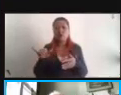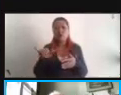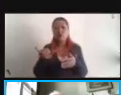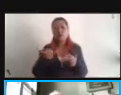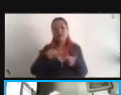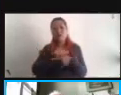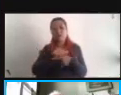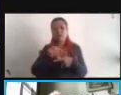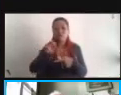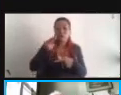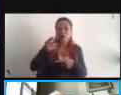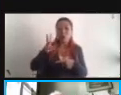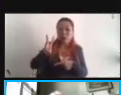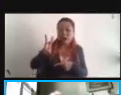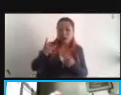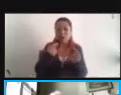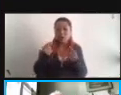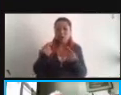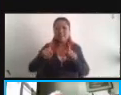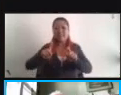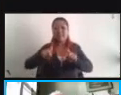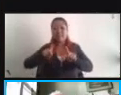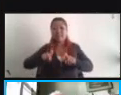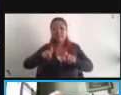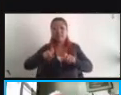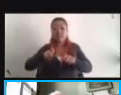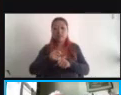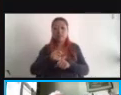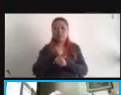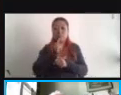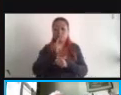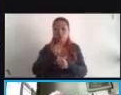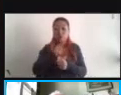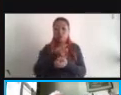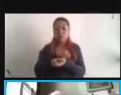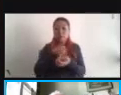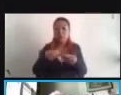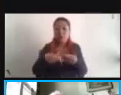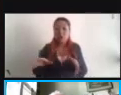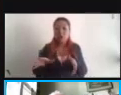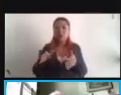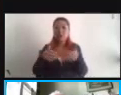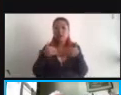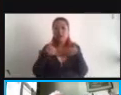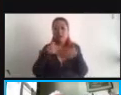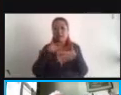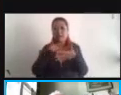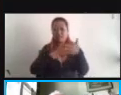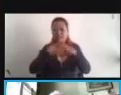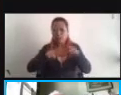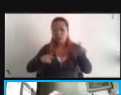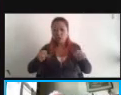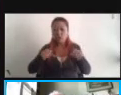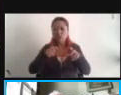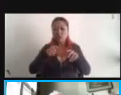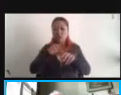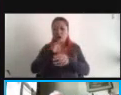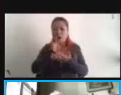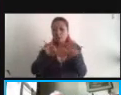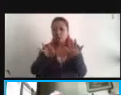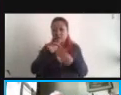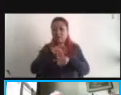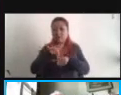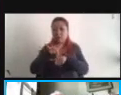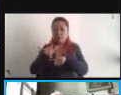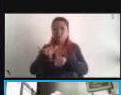research programs have also done testing on anti-resorptives for bone loss. So there's a number of options that are available. But these standards contain all